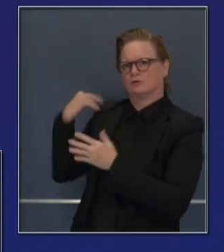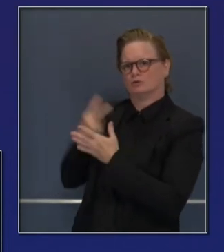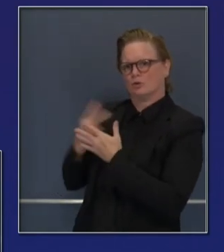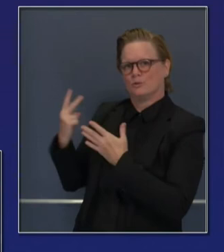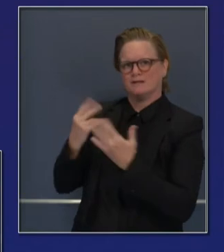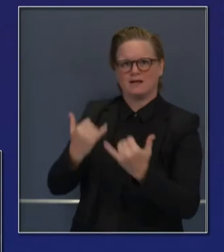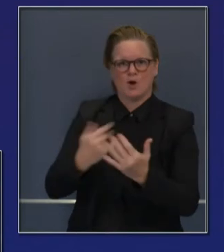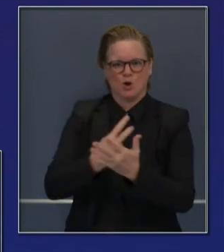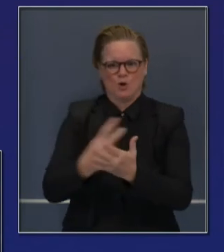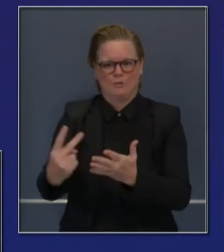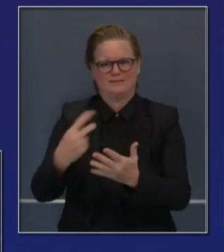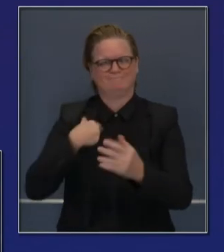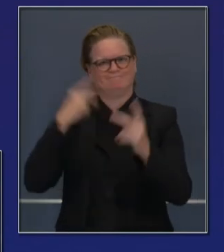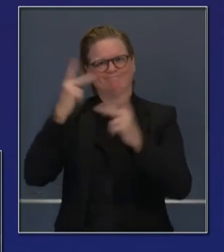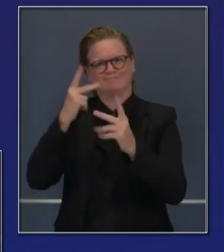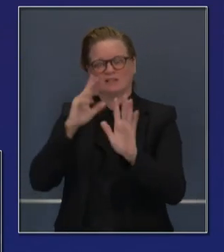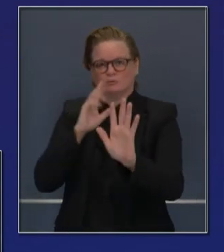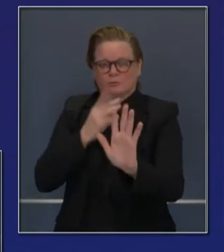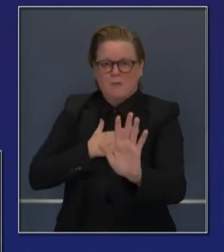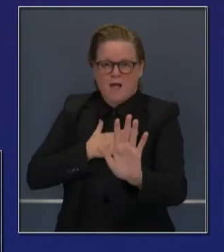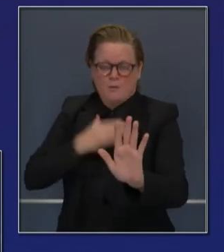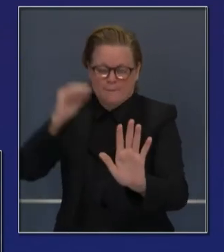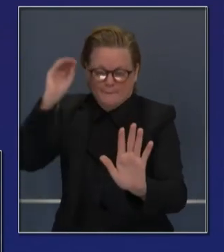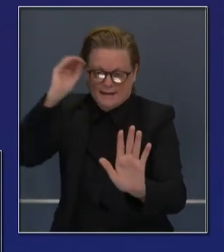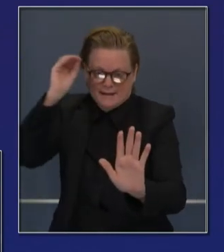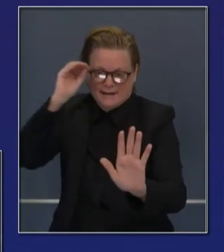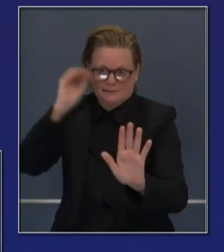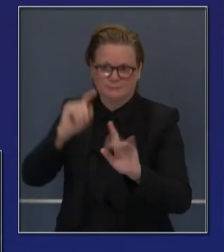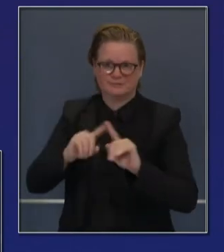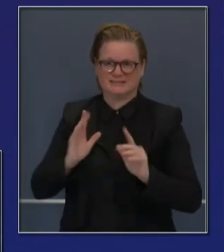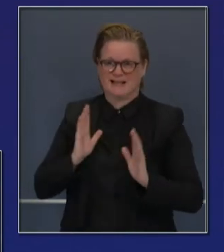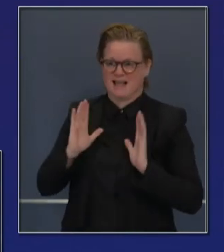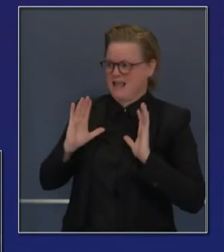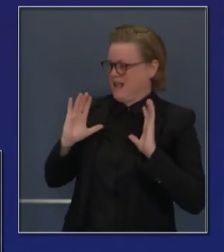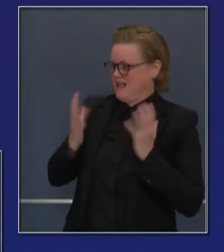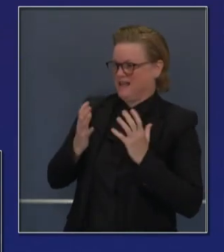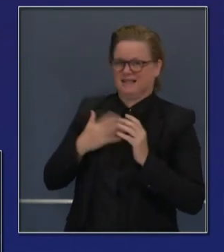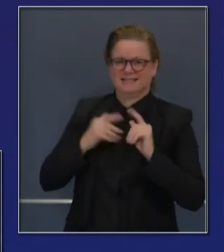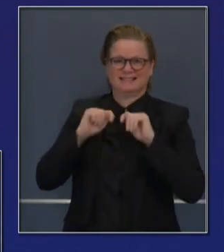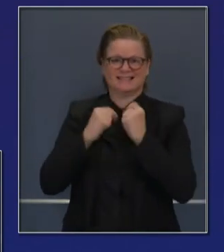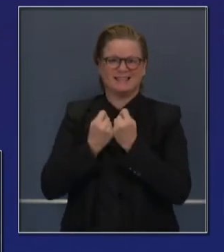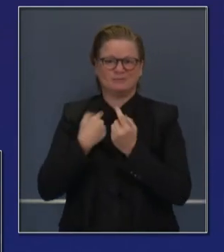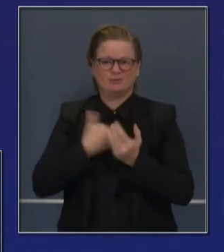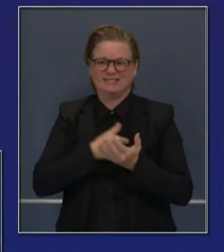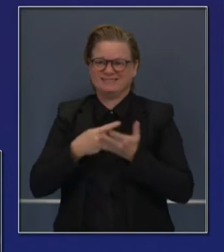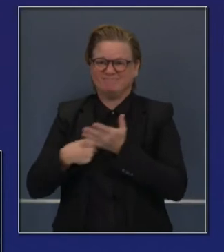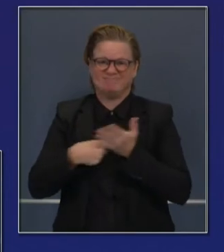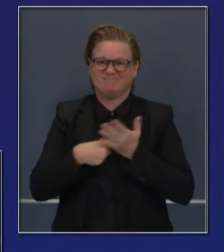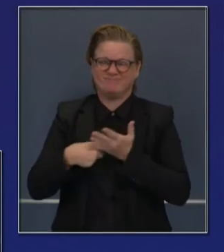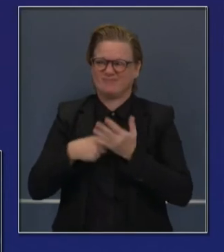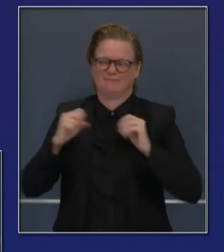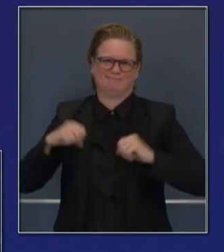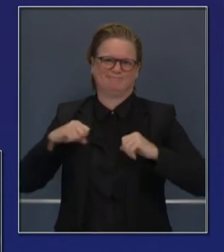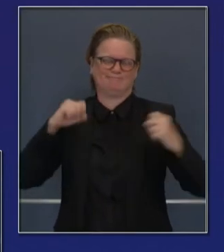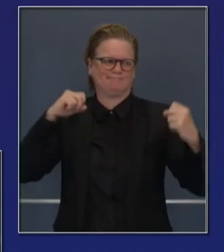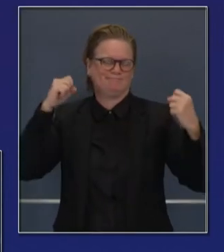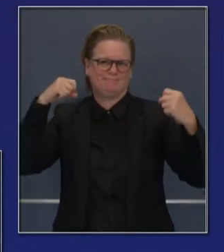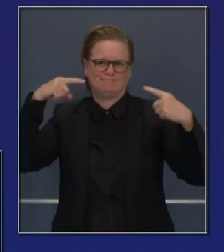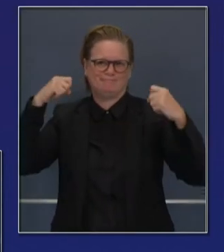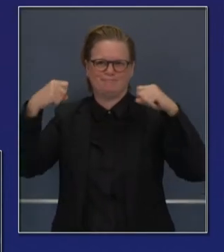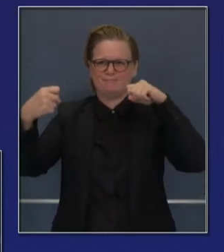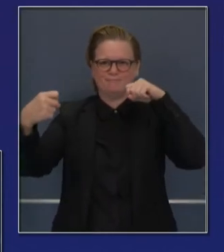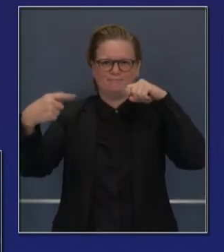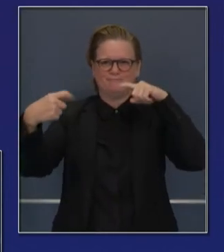they're primarily formed by my team, and notably by Dr. Galley. Best to have Dr. Galley come back up and talk